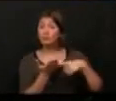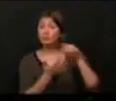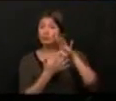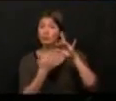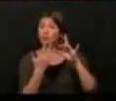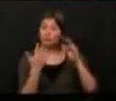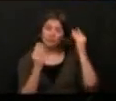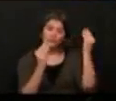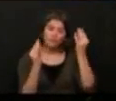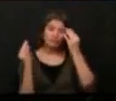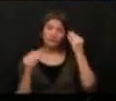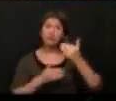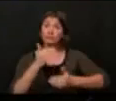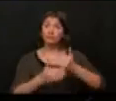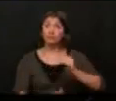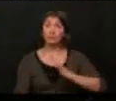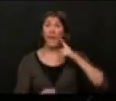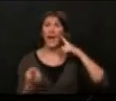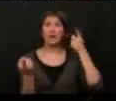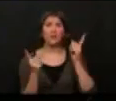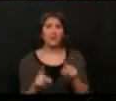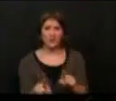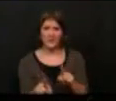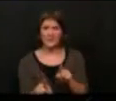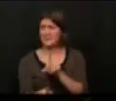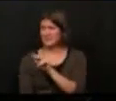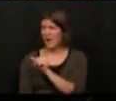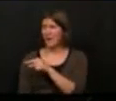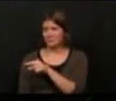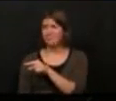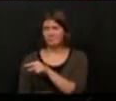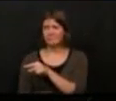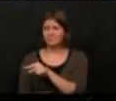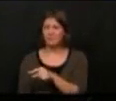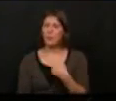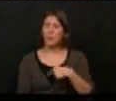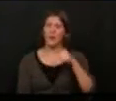and faster with the process. And I agree with Donna completely that it's going to come.